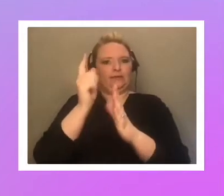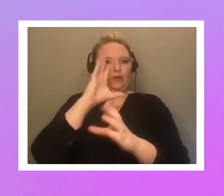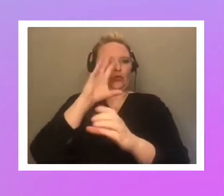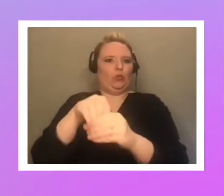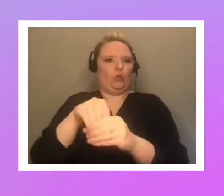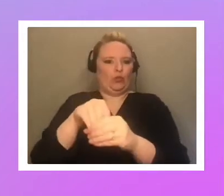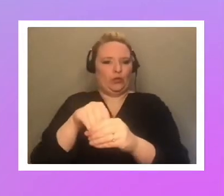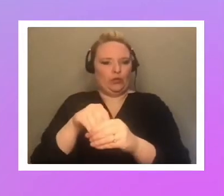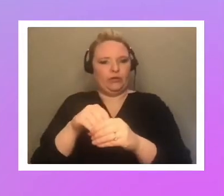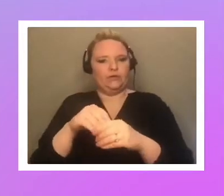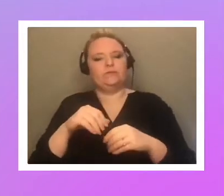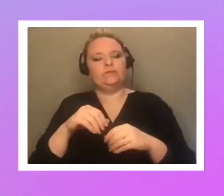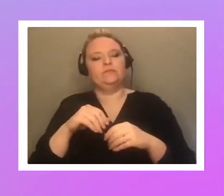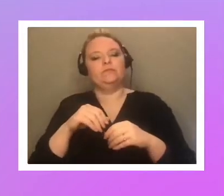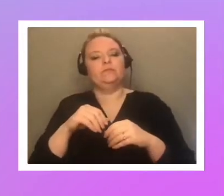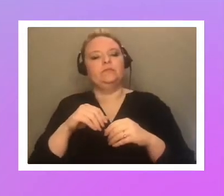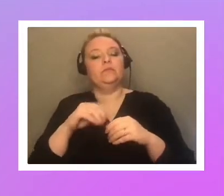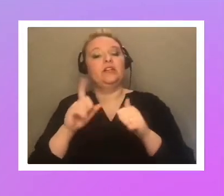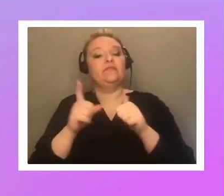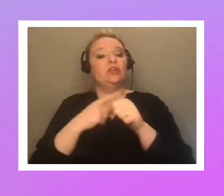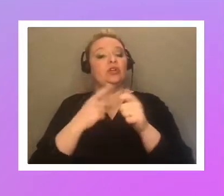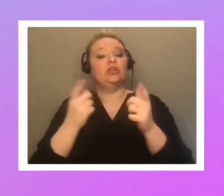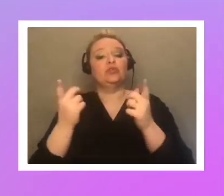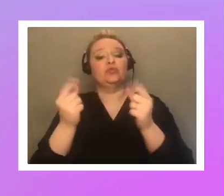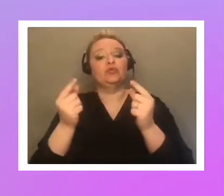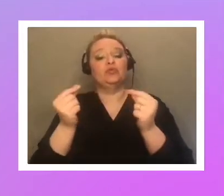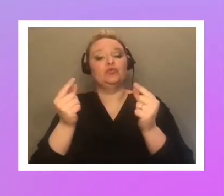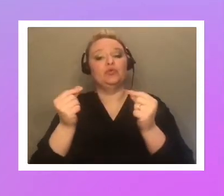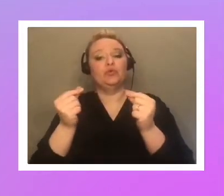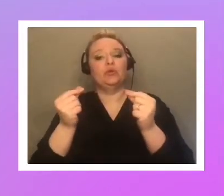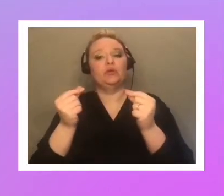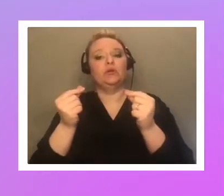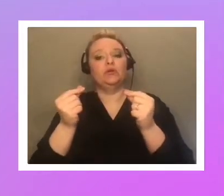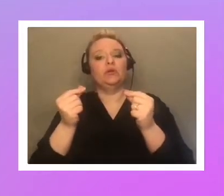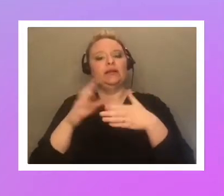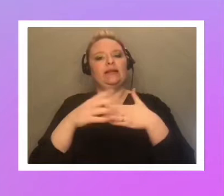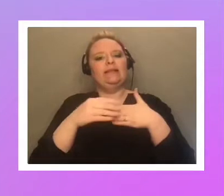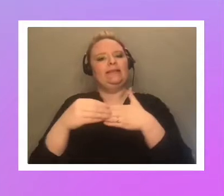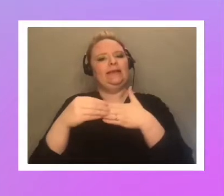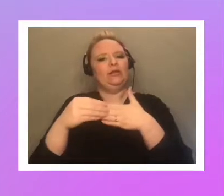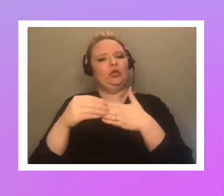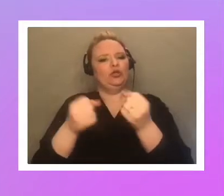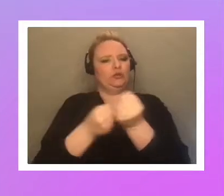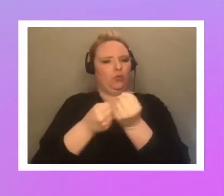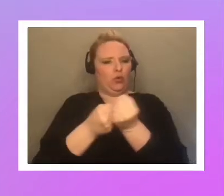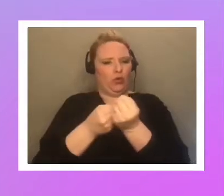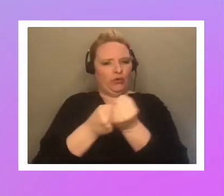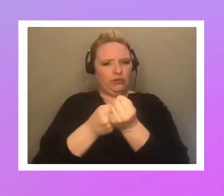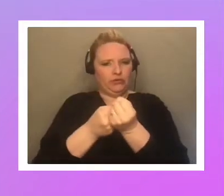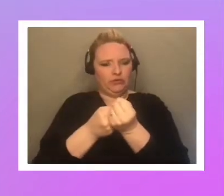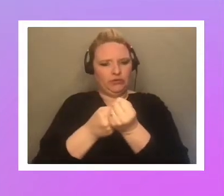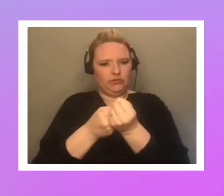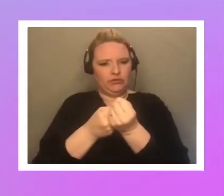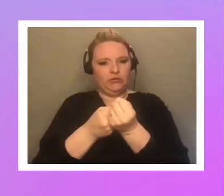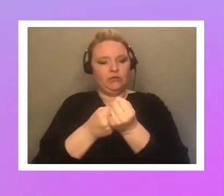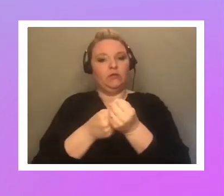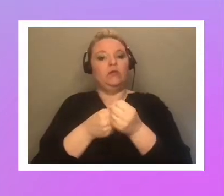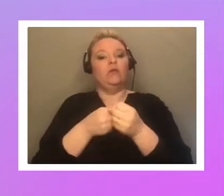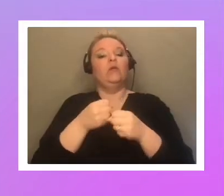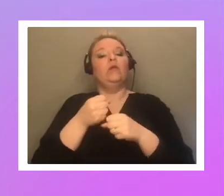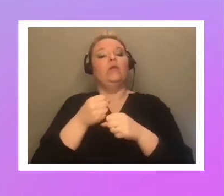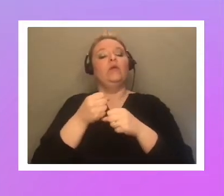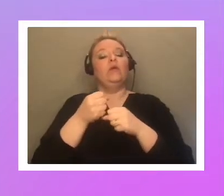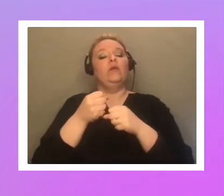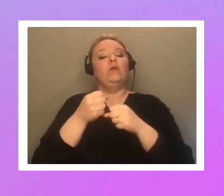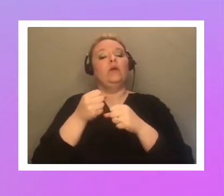And the first thing you're going to want to do is to get your leadership support. When you make your